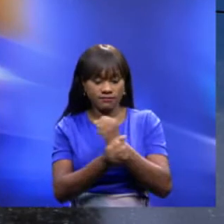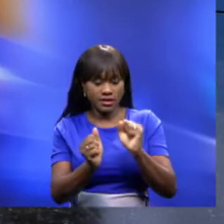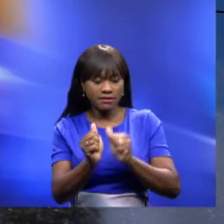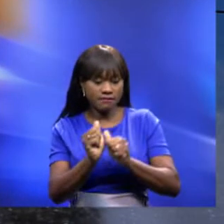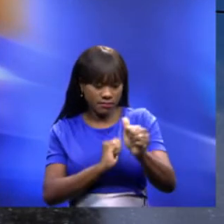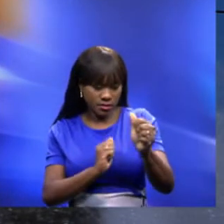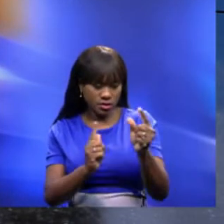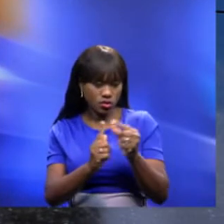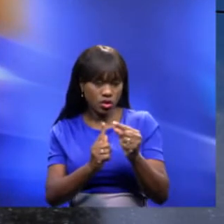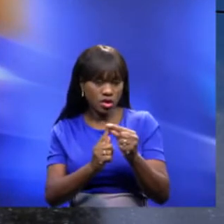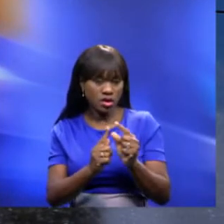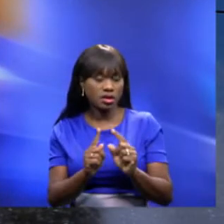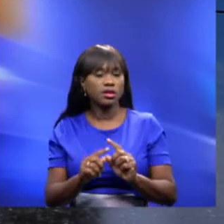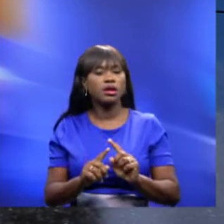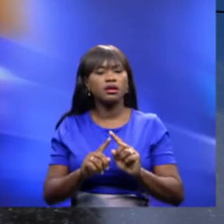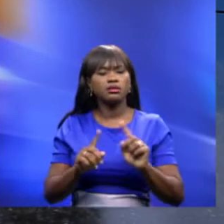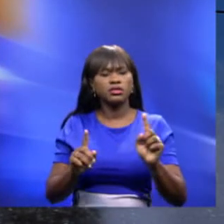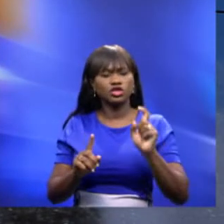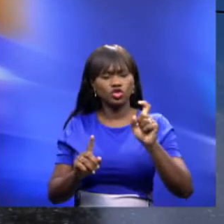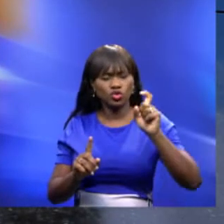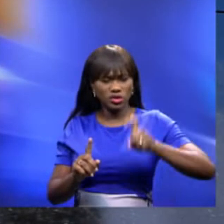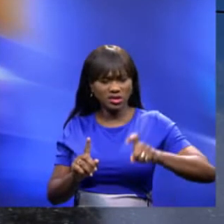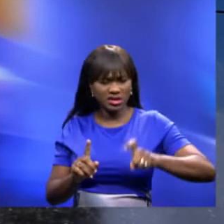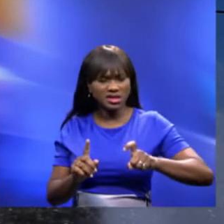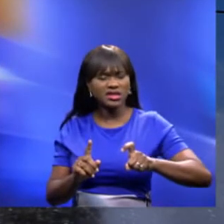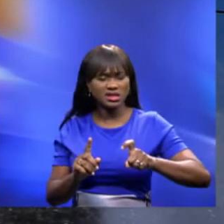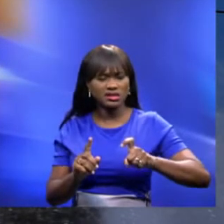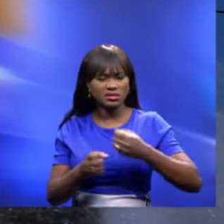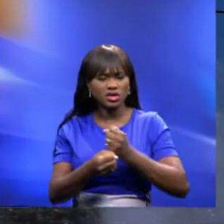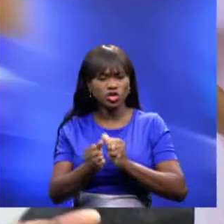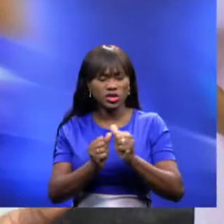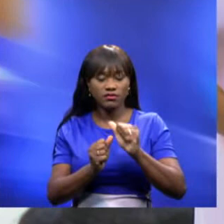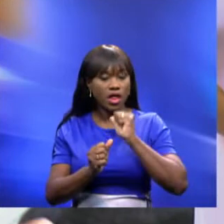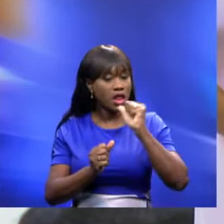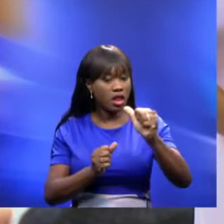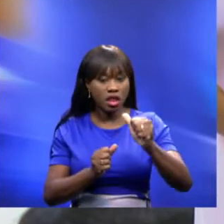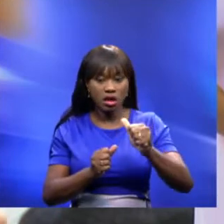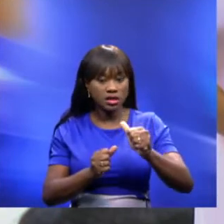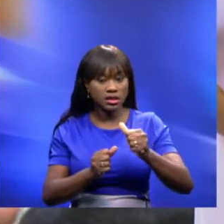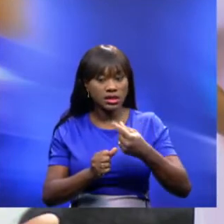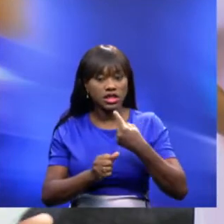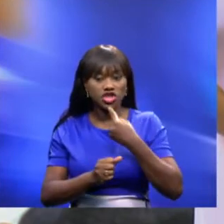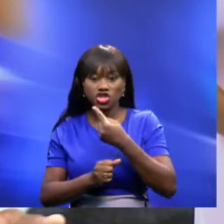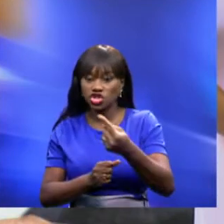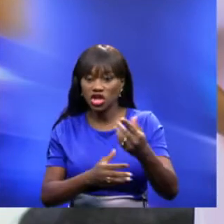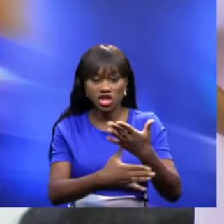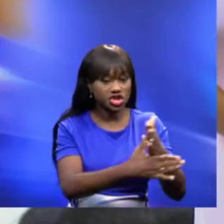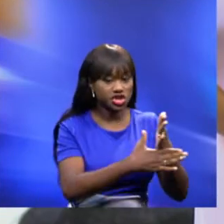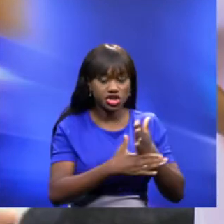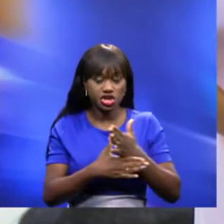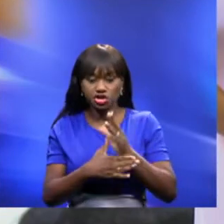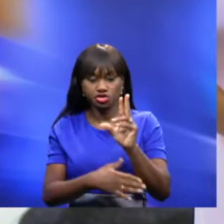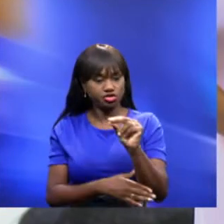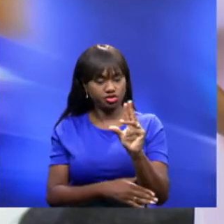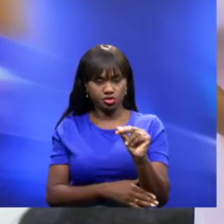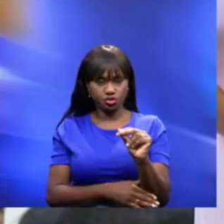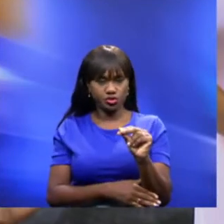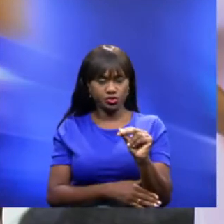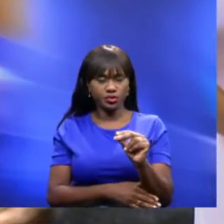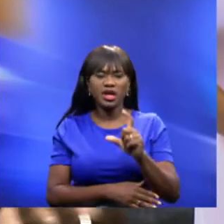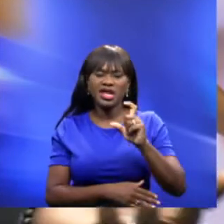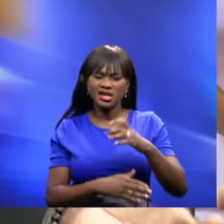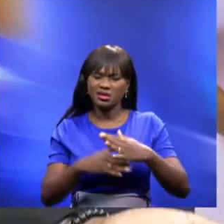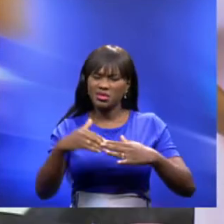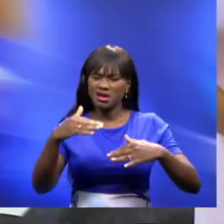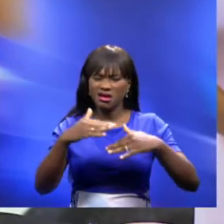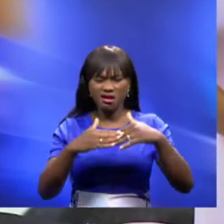of the day, you need to secure it for yourself and ensure that you don't give it away, to be honest with you. So you really have to devise a strategy that you're comfortable with.